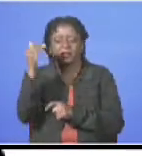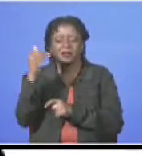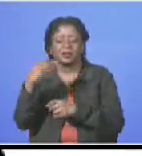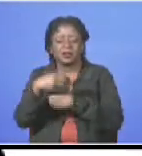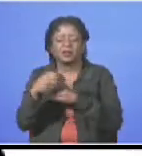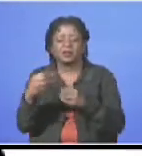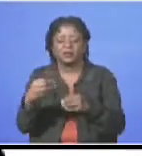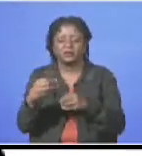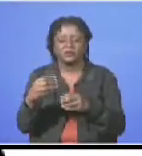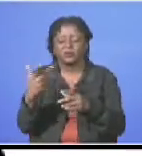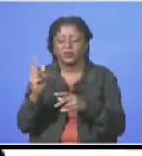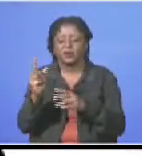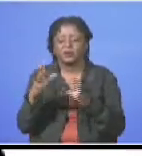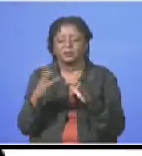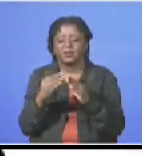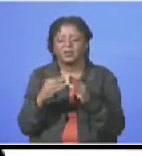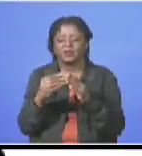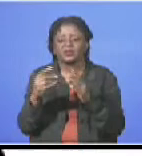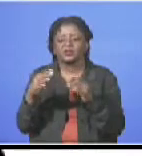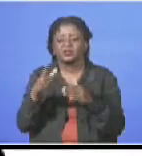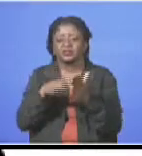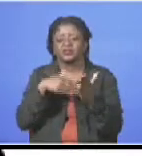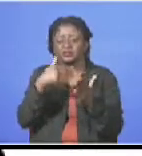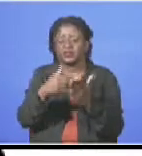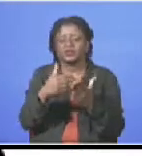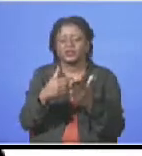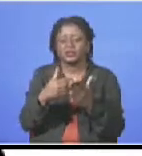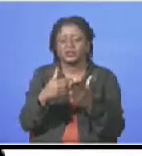at 7:30 this evening. Well, Lloyd, good afternoon. What can you tell us?